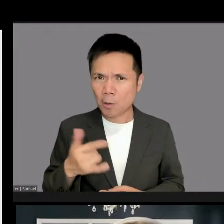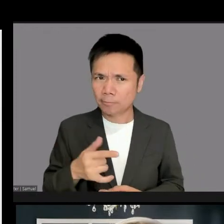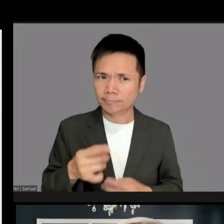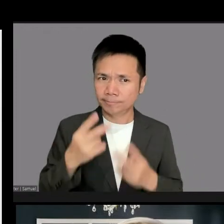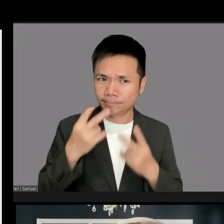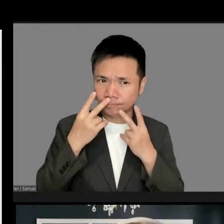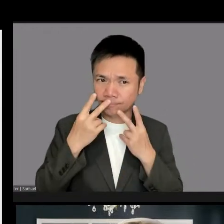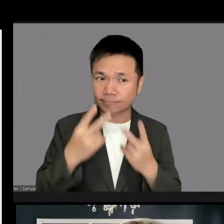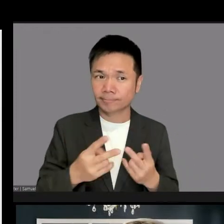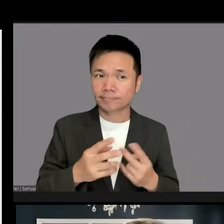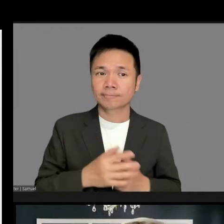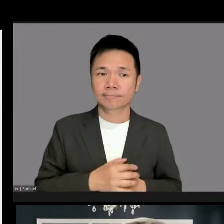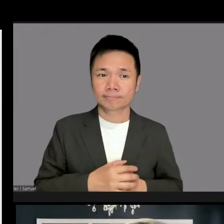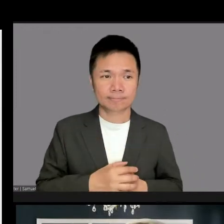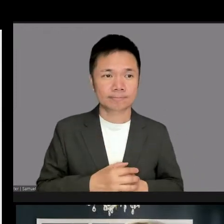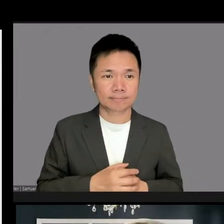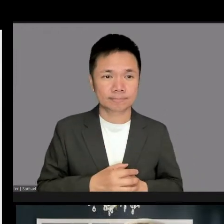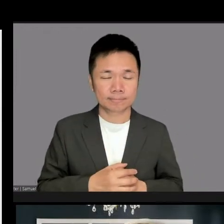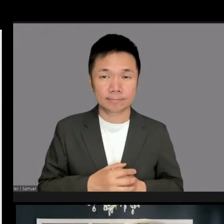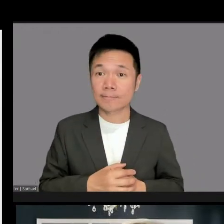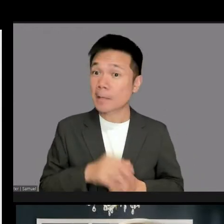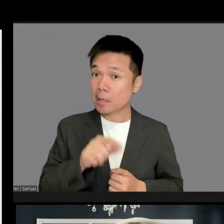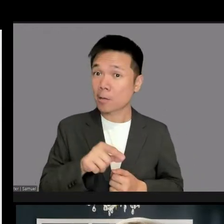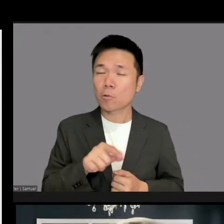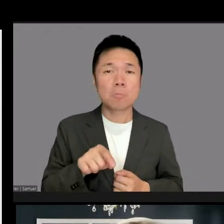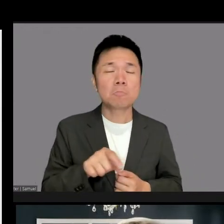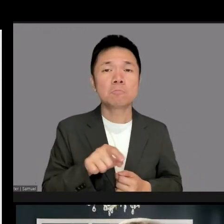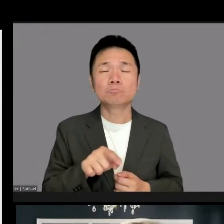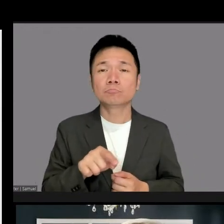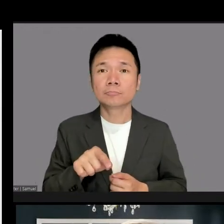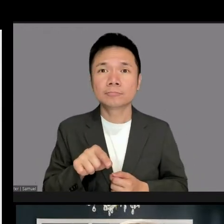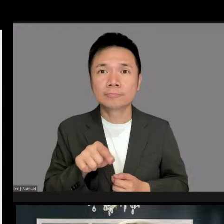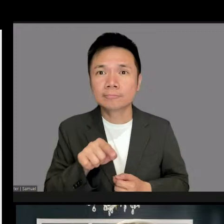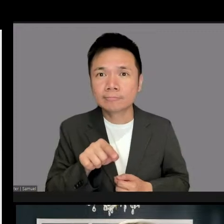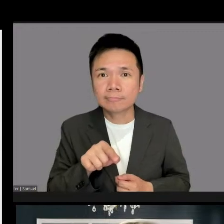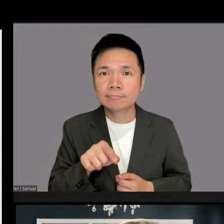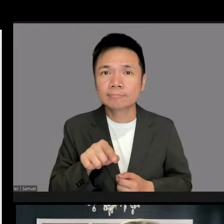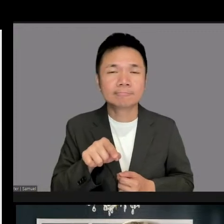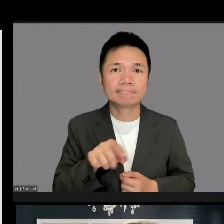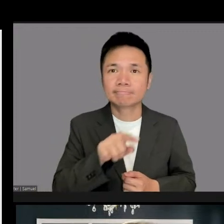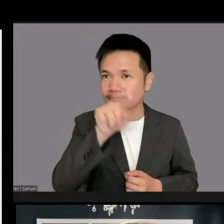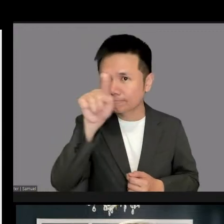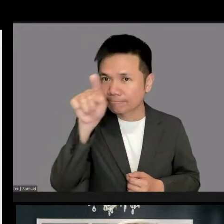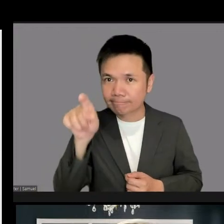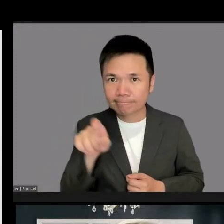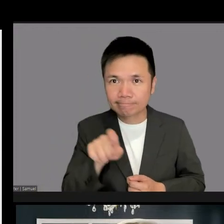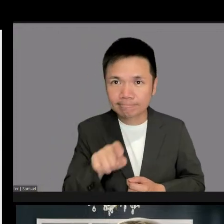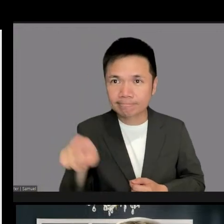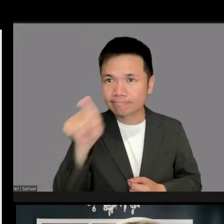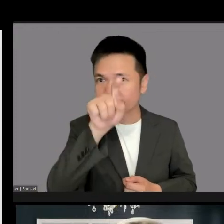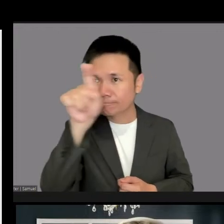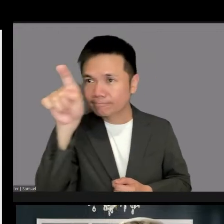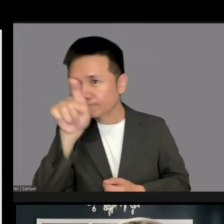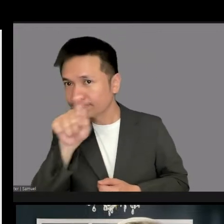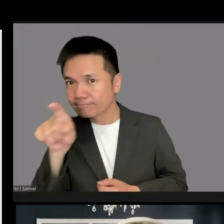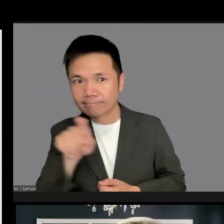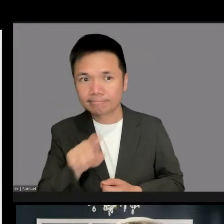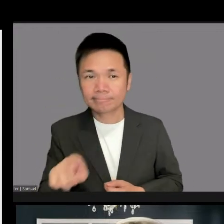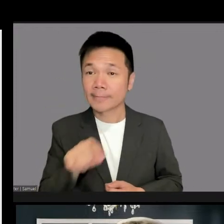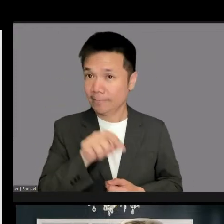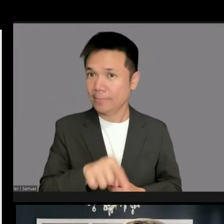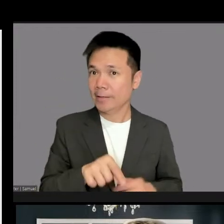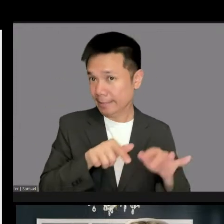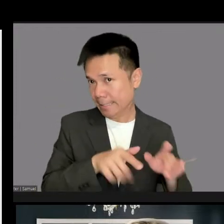the components are on the site. And you can navigate through that web page, and you want to ensure that everything that the user needs to do can be done